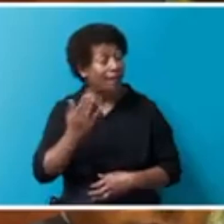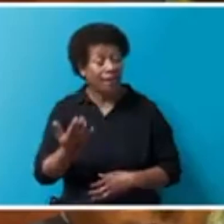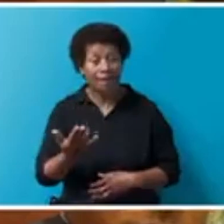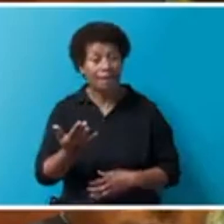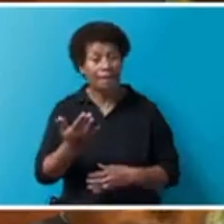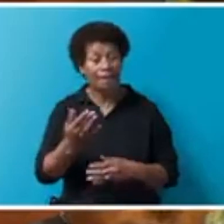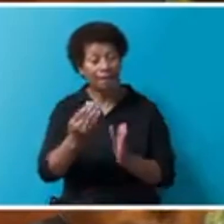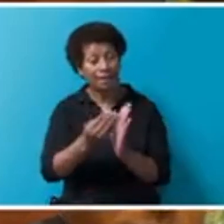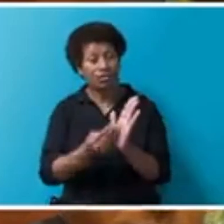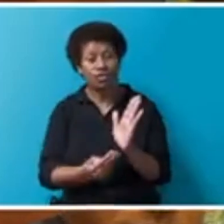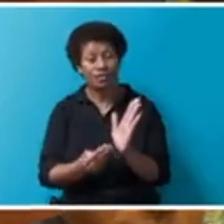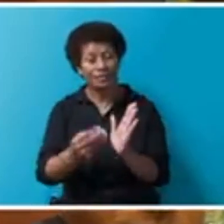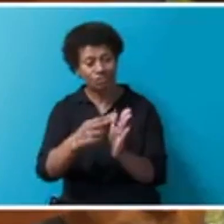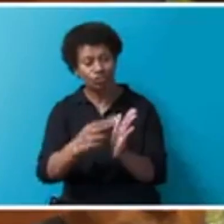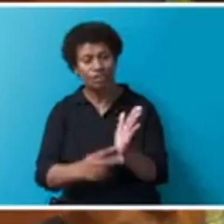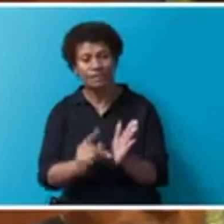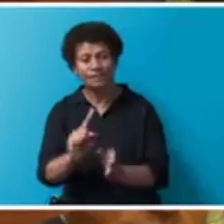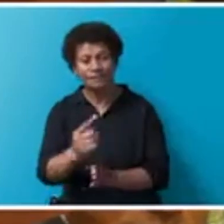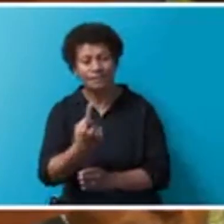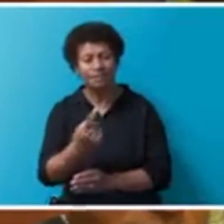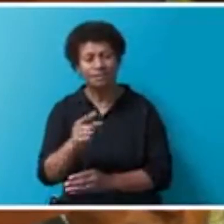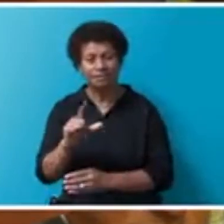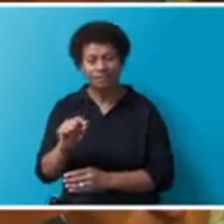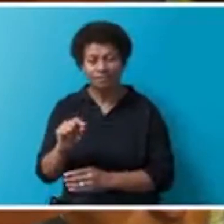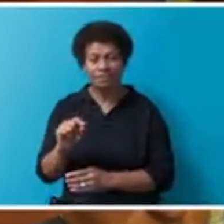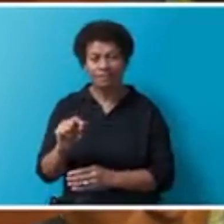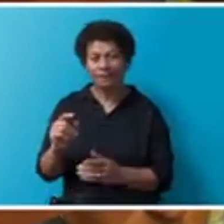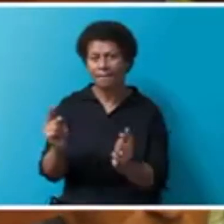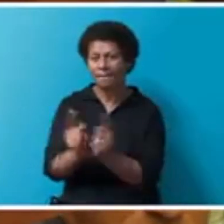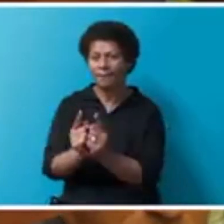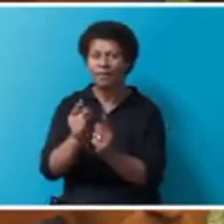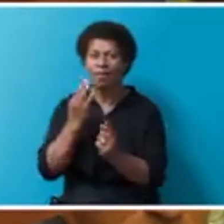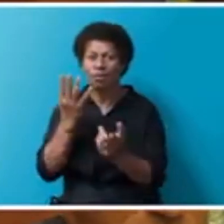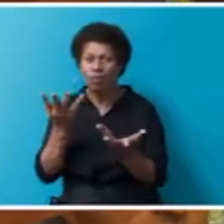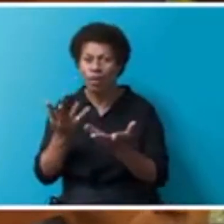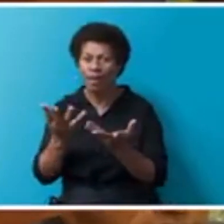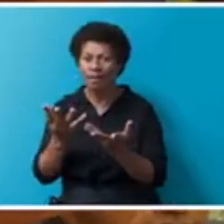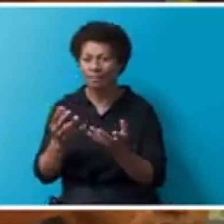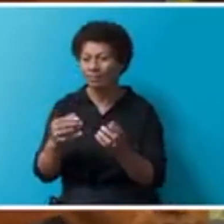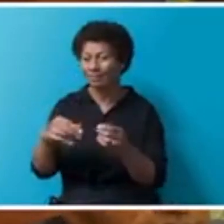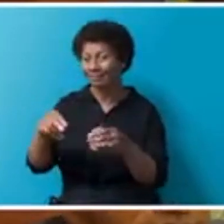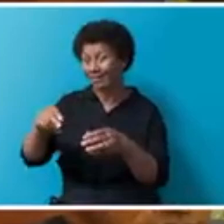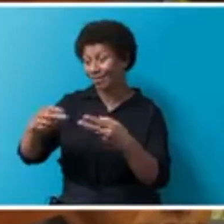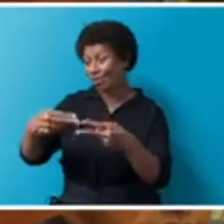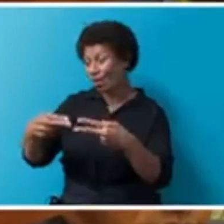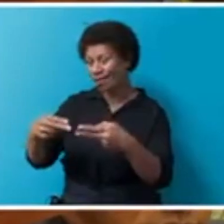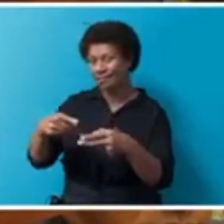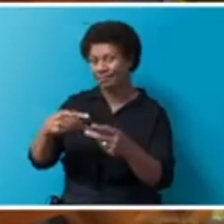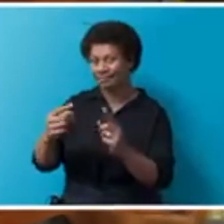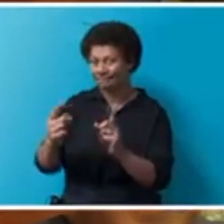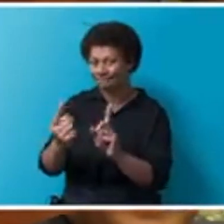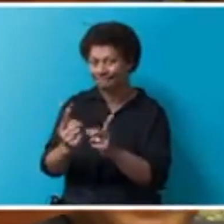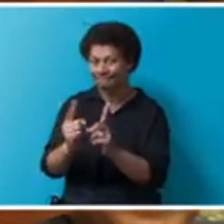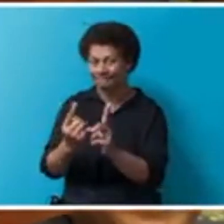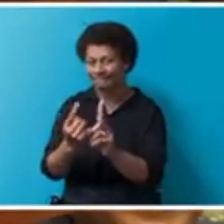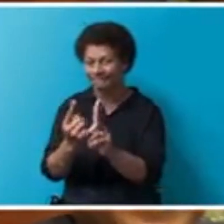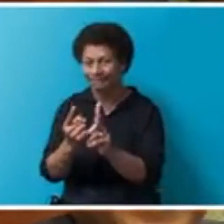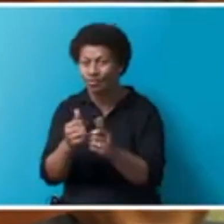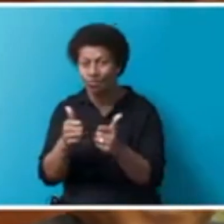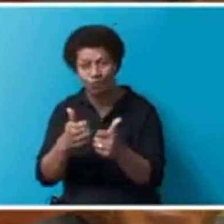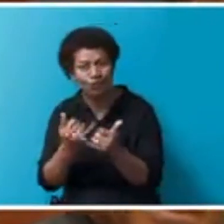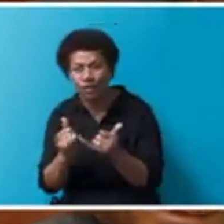the first reading was done, sir, I met many of them in the corridors of this parliament, and they said, very good budget. Very good